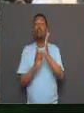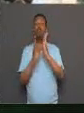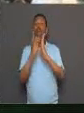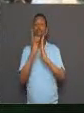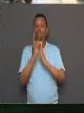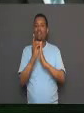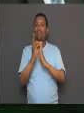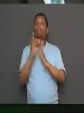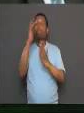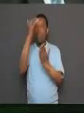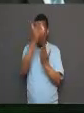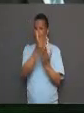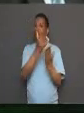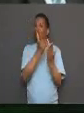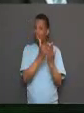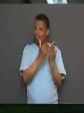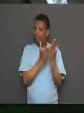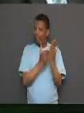development plan.